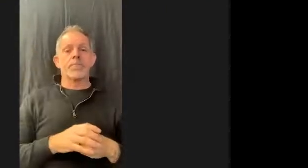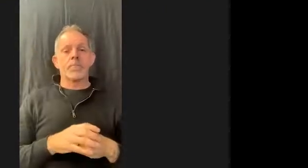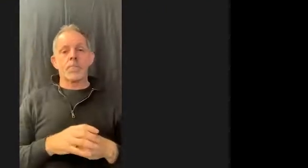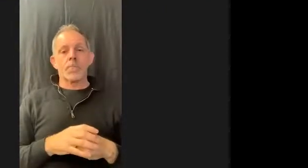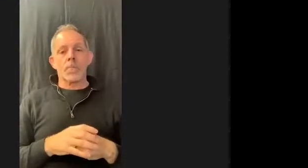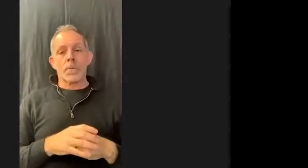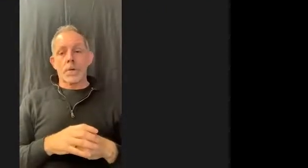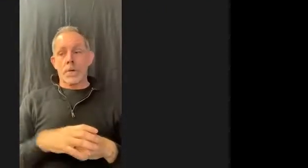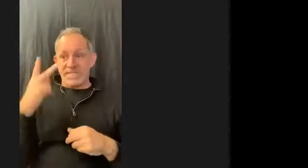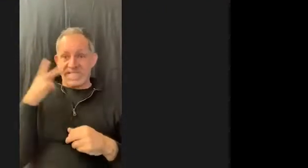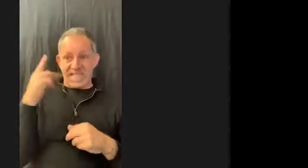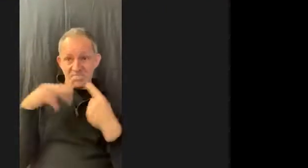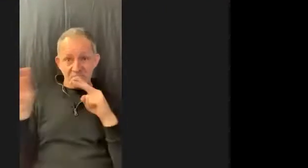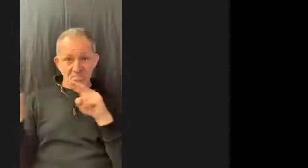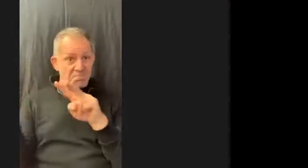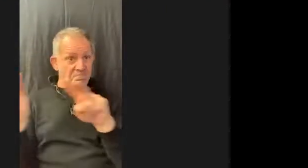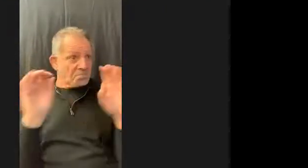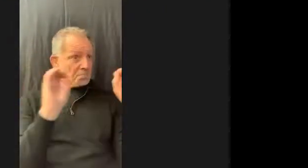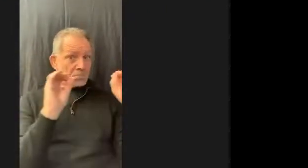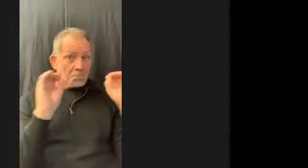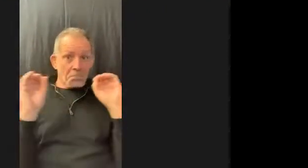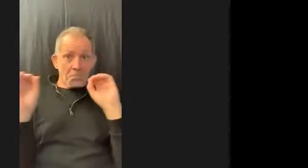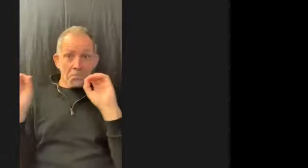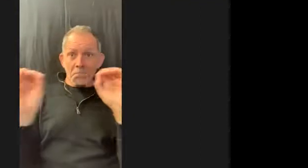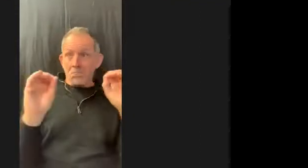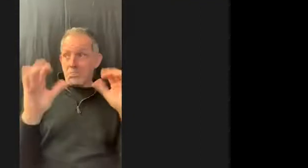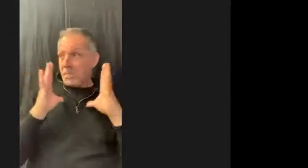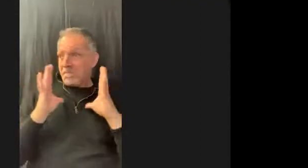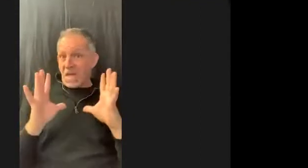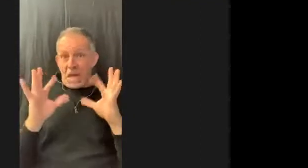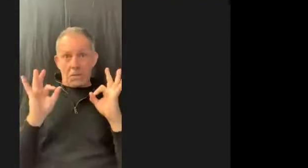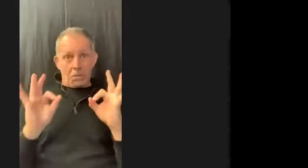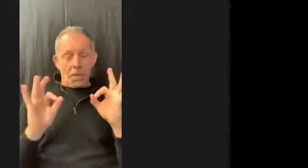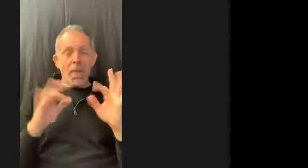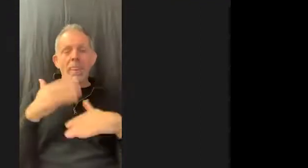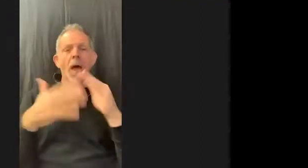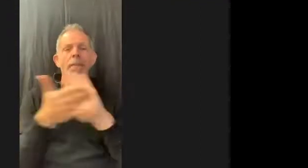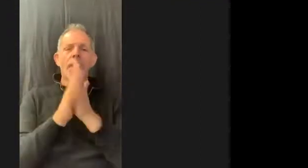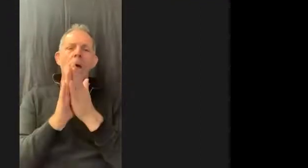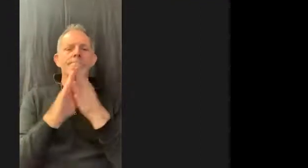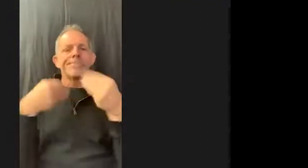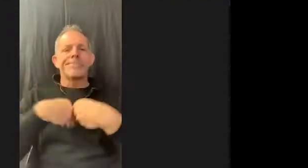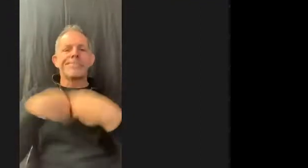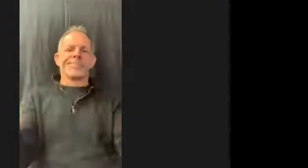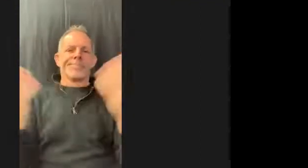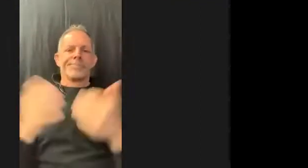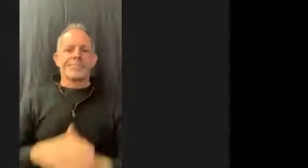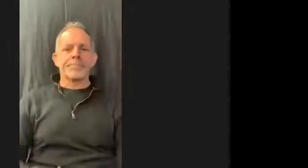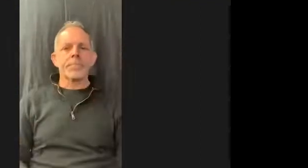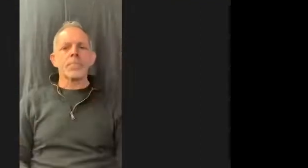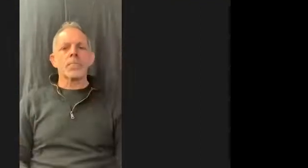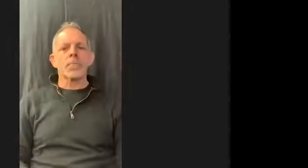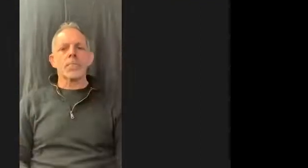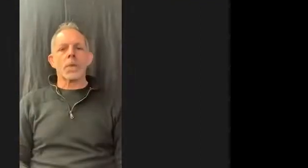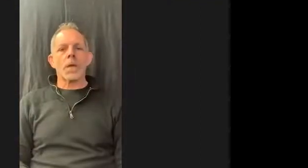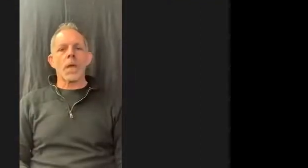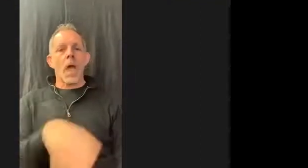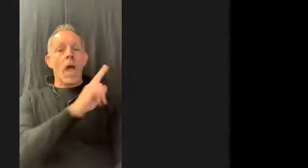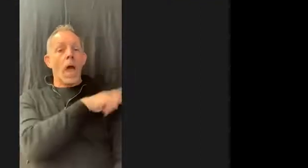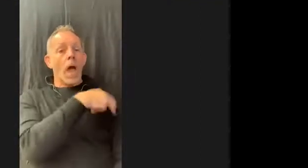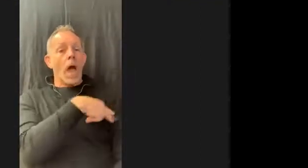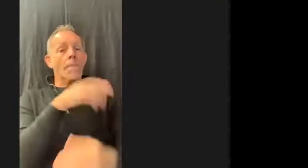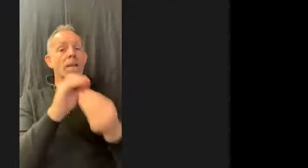in the manufacturer reports that hospitalization rates in those individuals was decreased